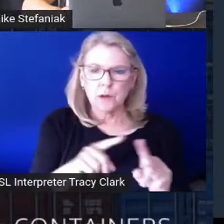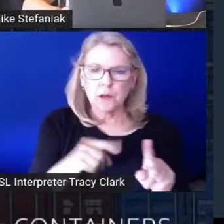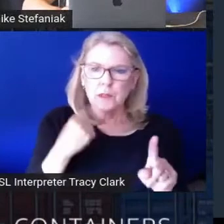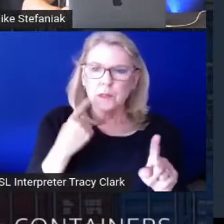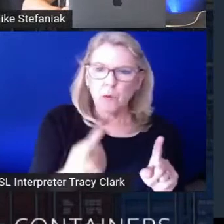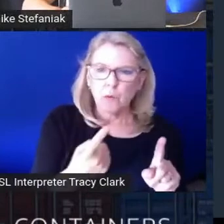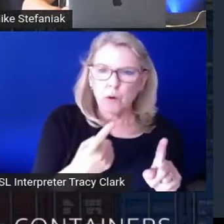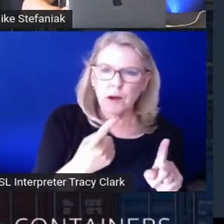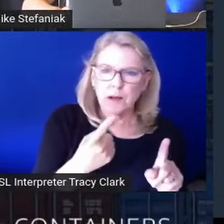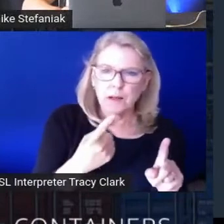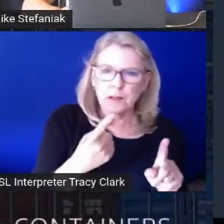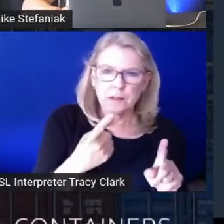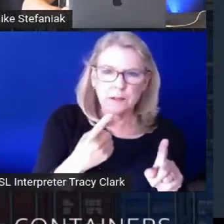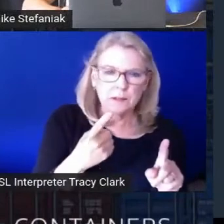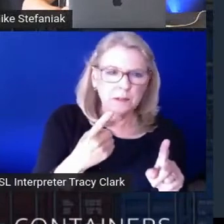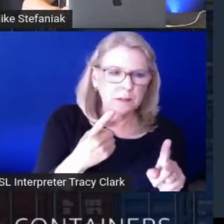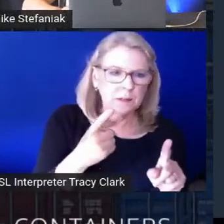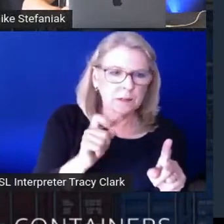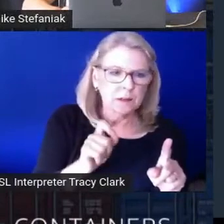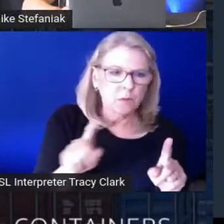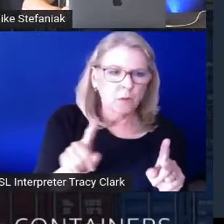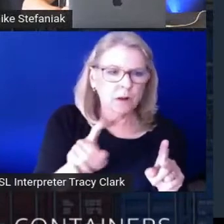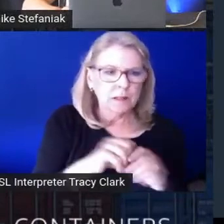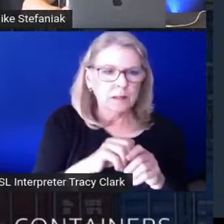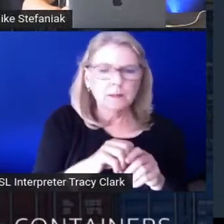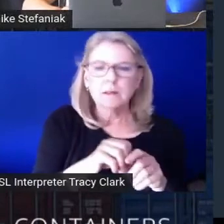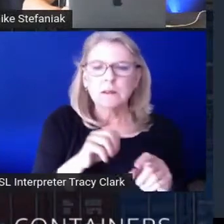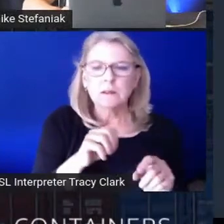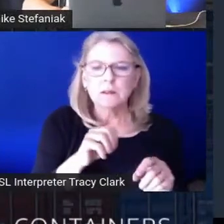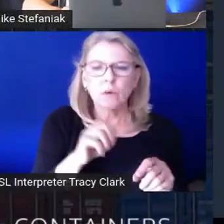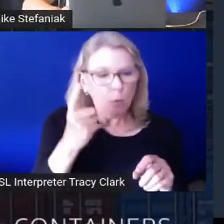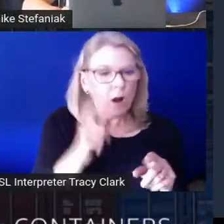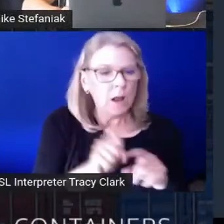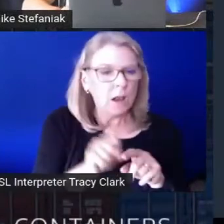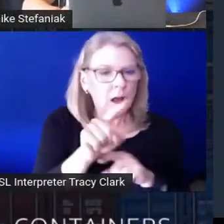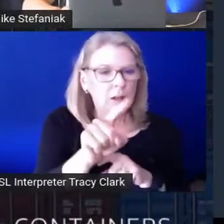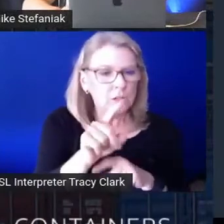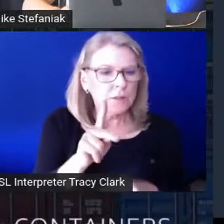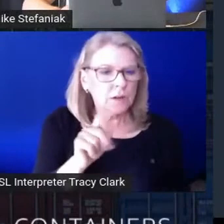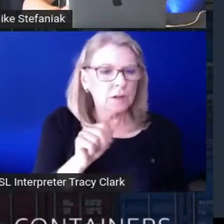year. You heard Bob mention IPv6 earlier today.